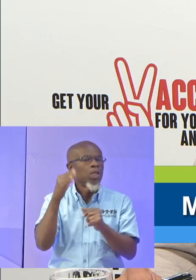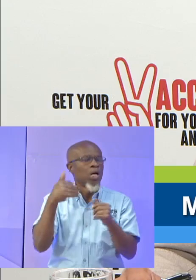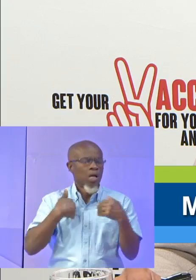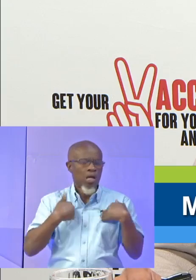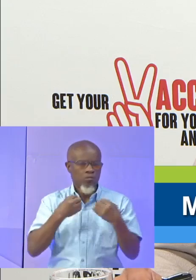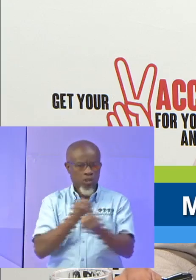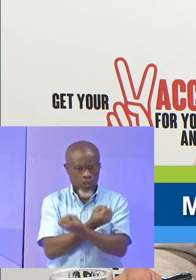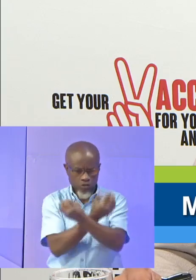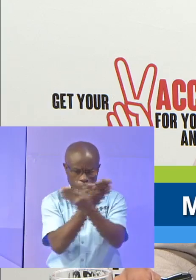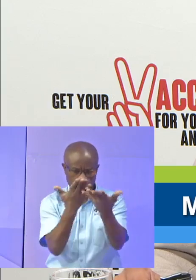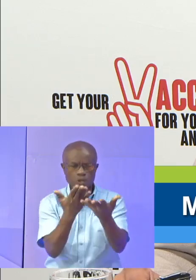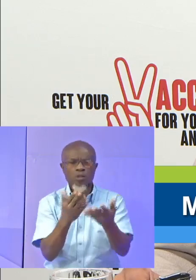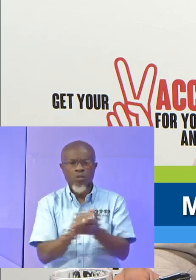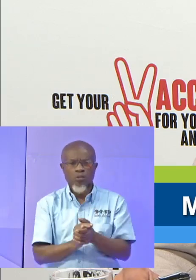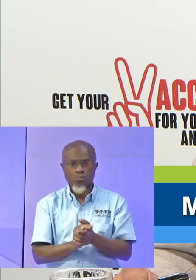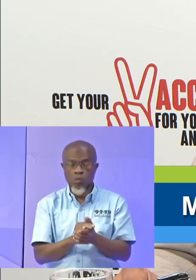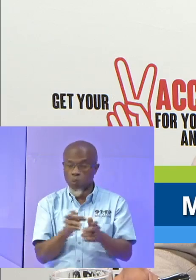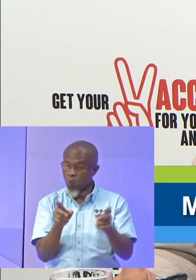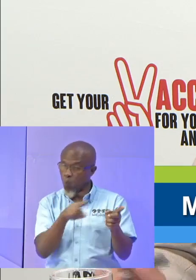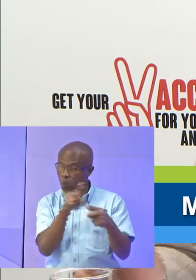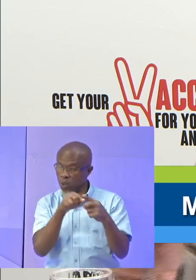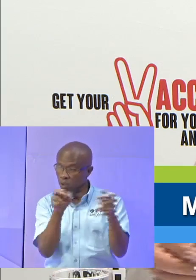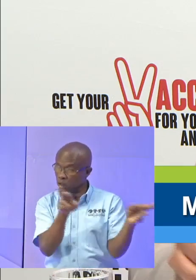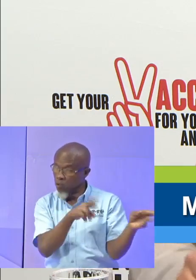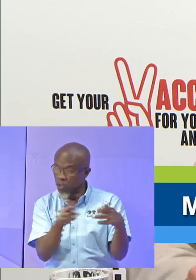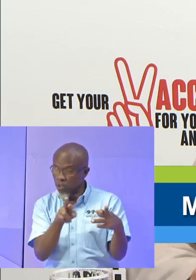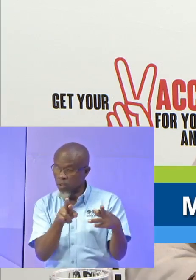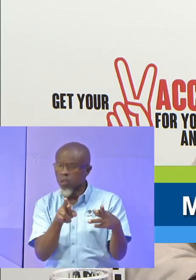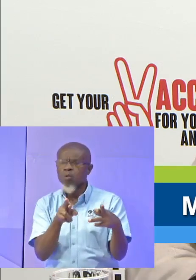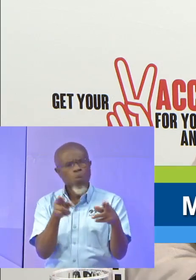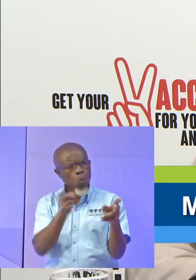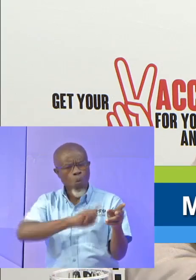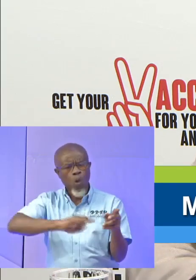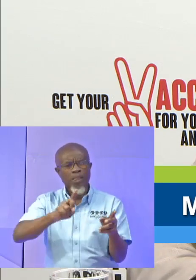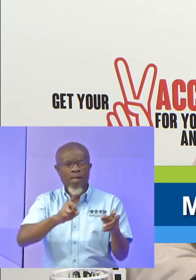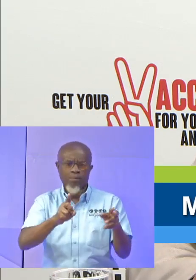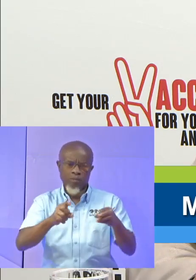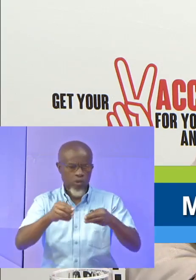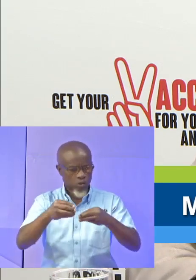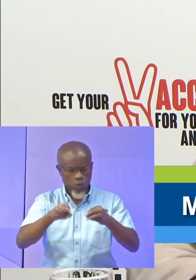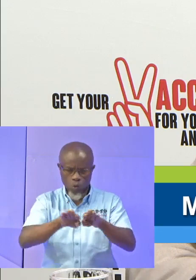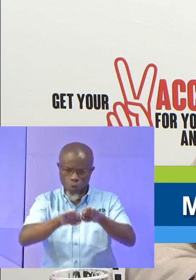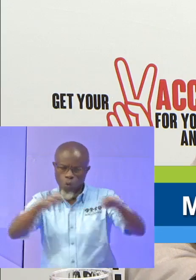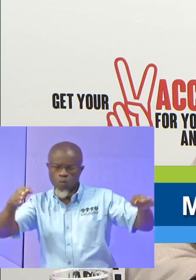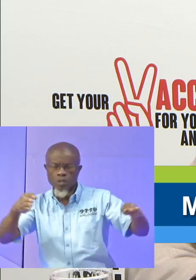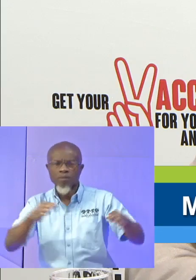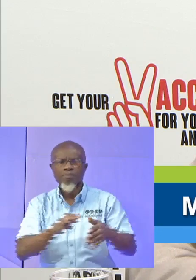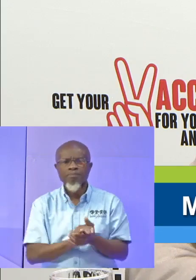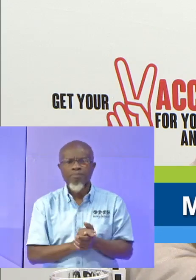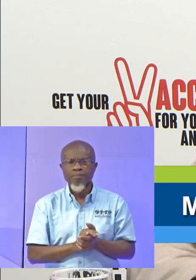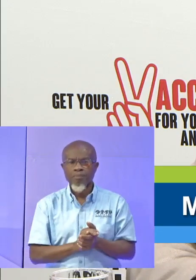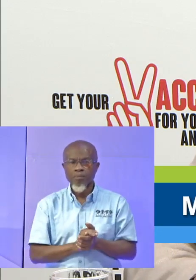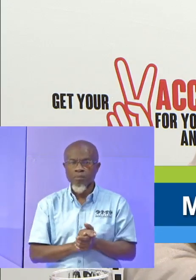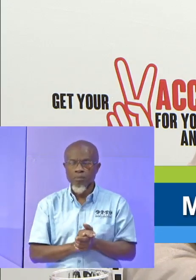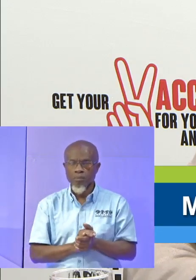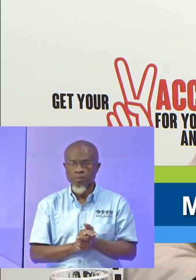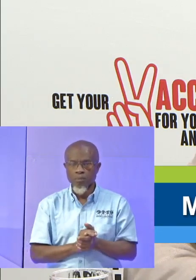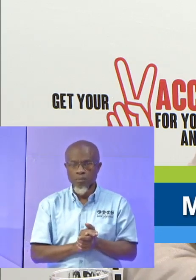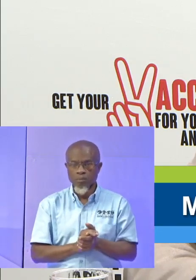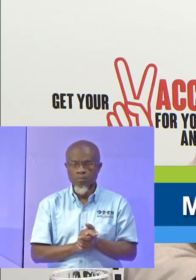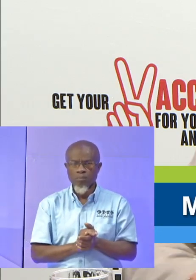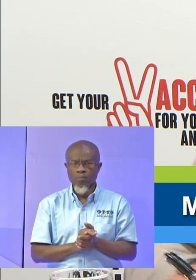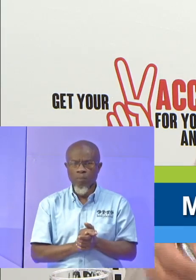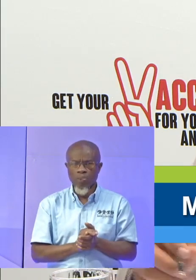are ready, they will roll it out. On the consultation with stakeholders, so just to remind,